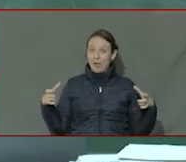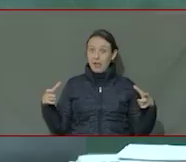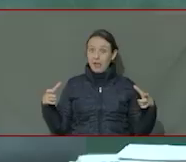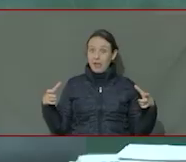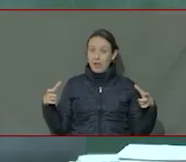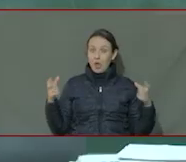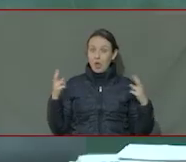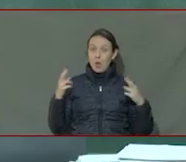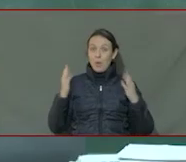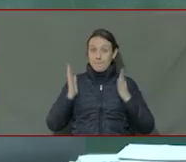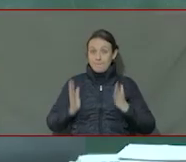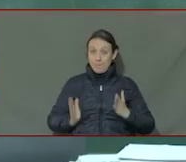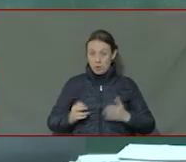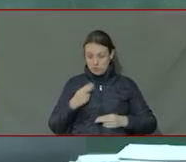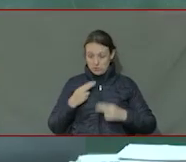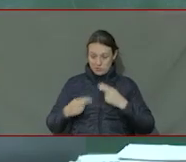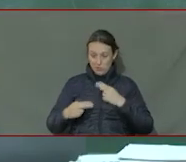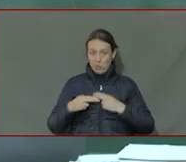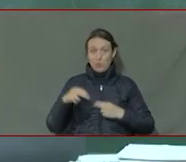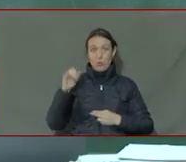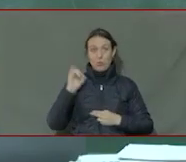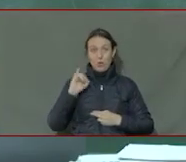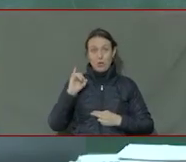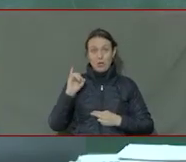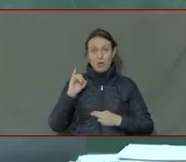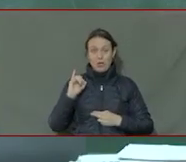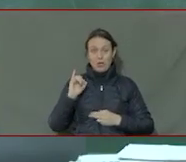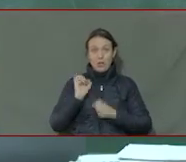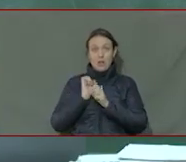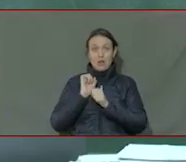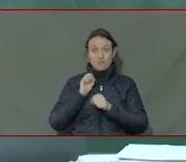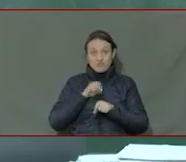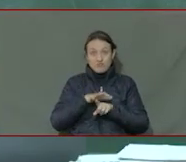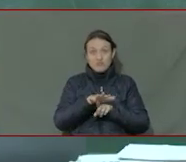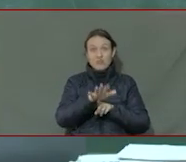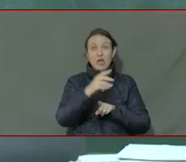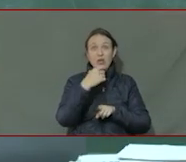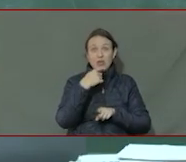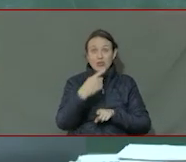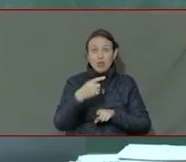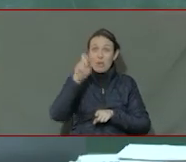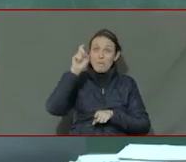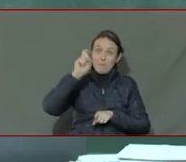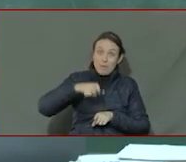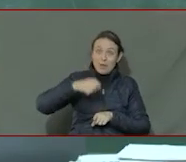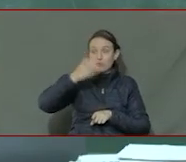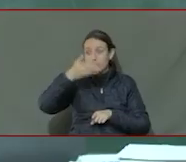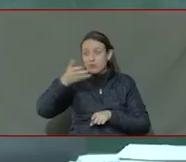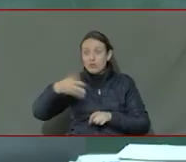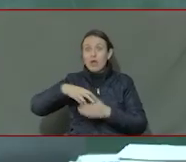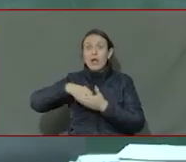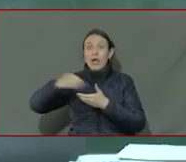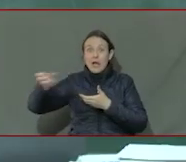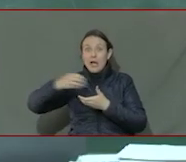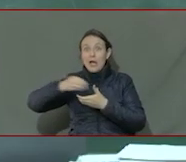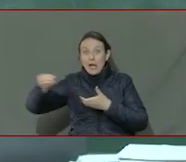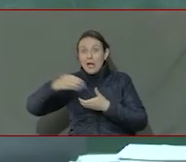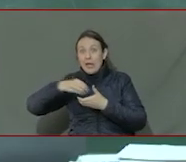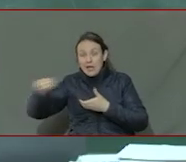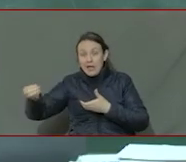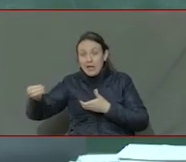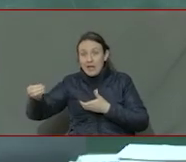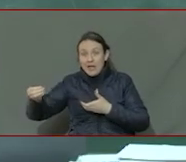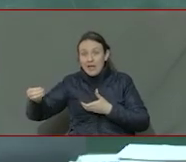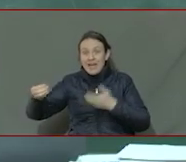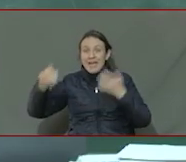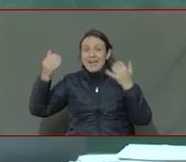to release a lot of insulin to stimulate the absorption of the glucose. So the insulin in overproduction